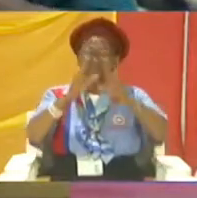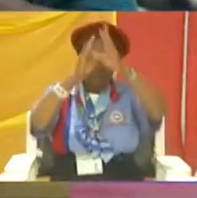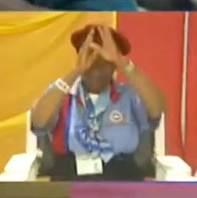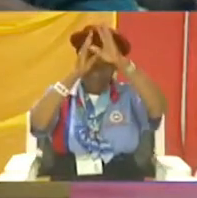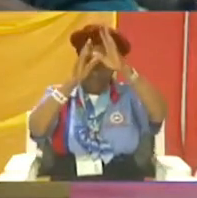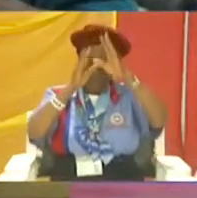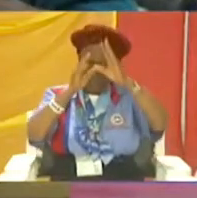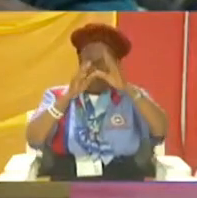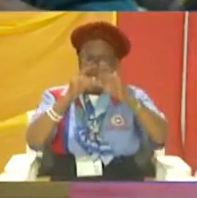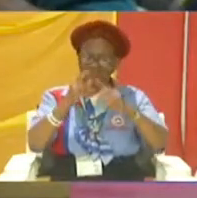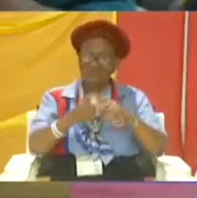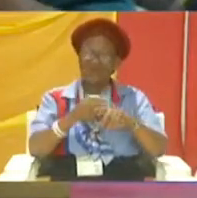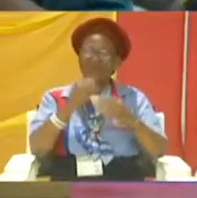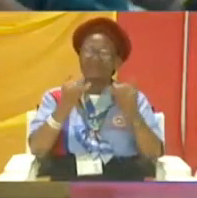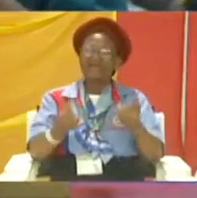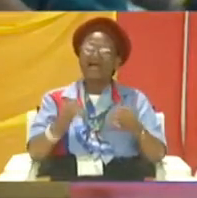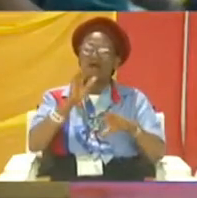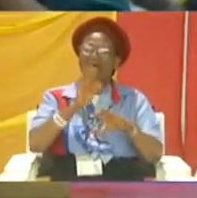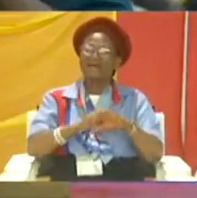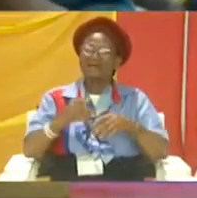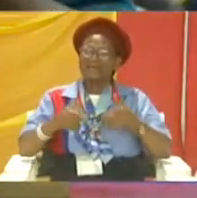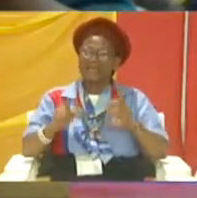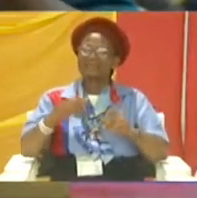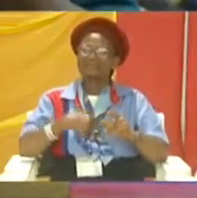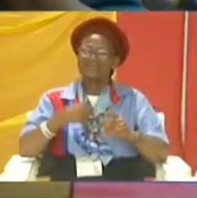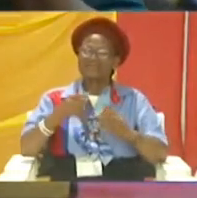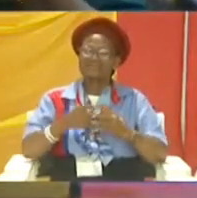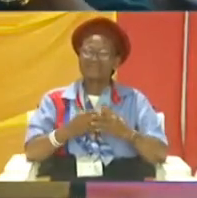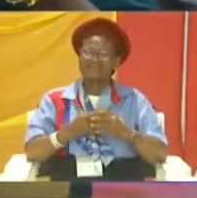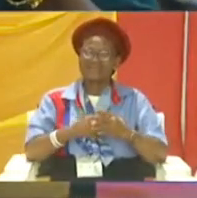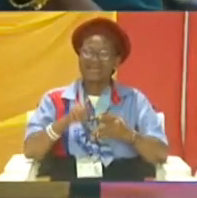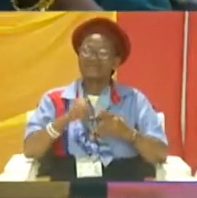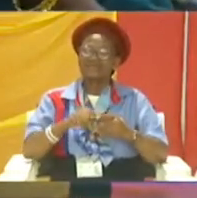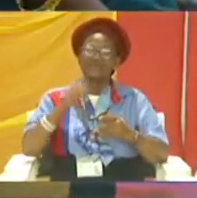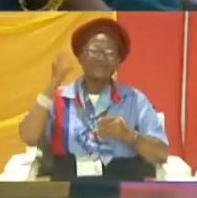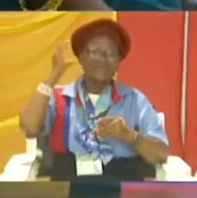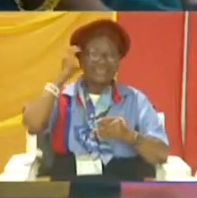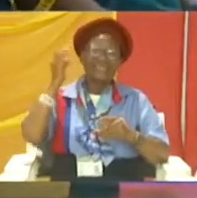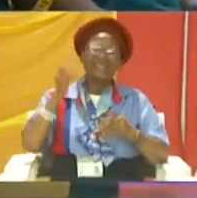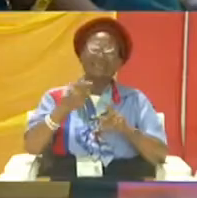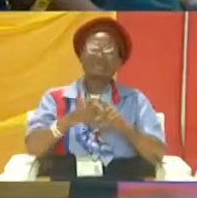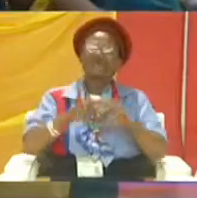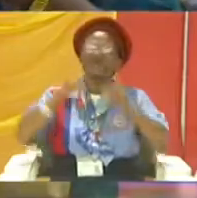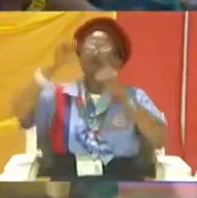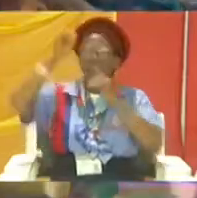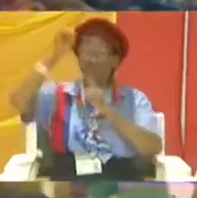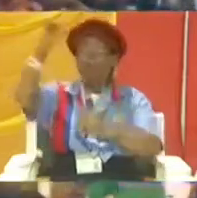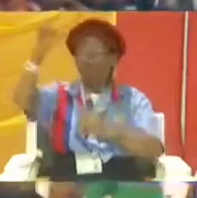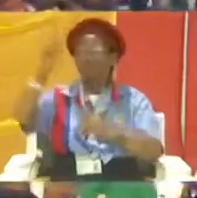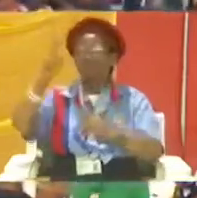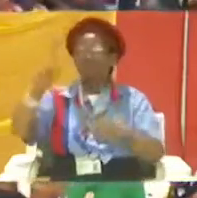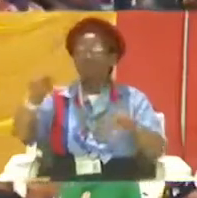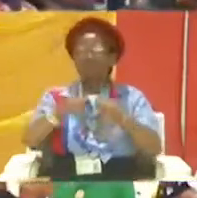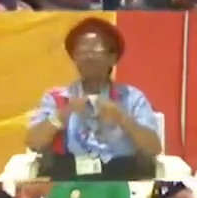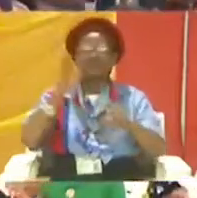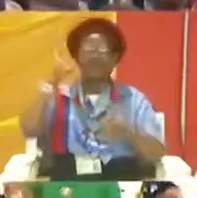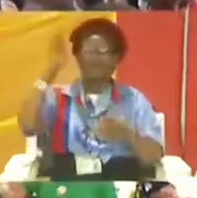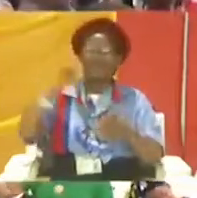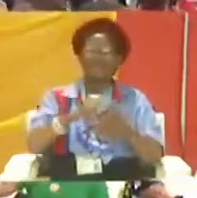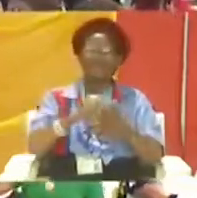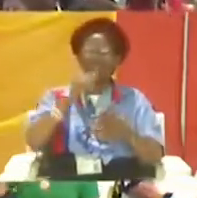from now on, let me begin to hear from you. So shall it